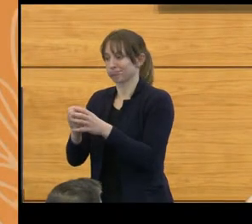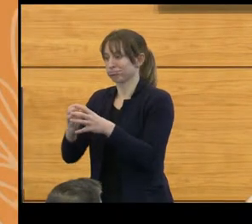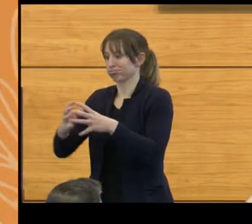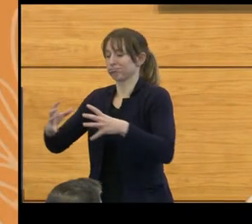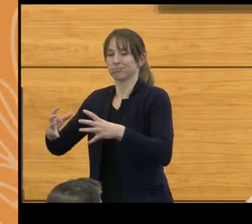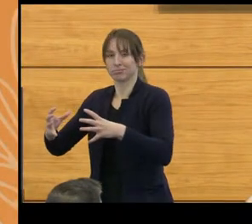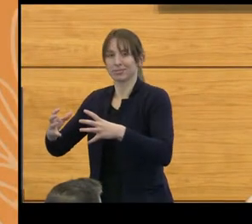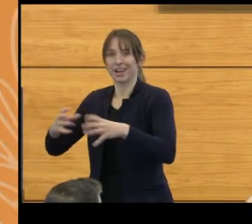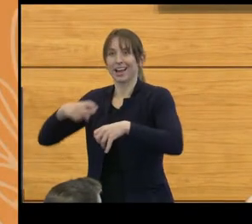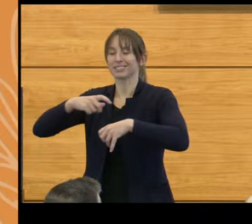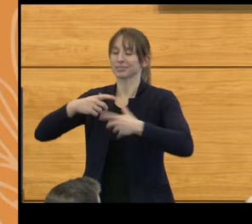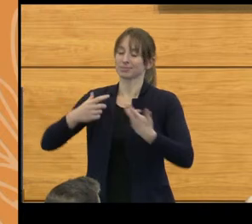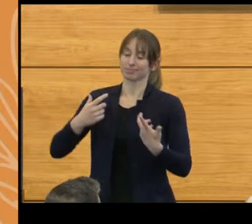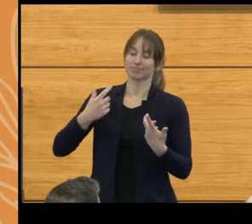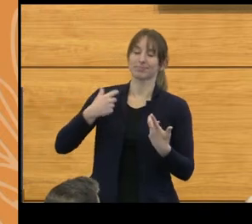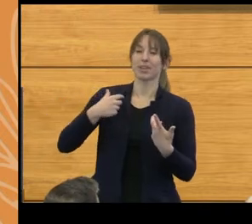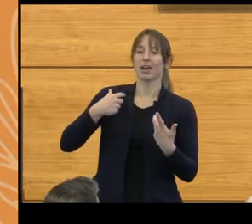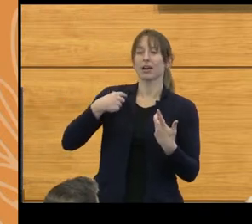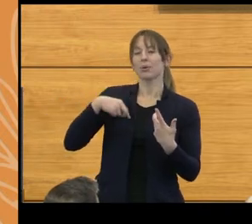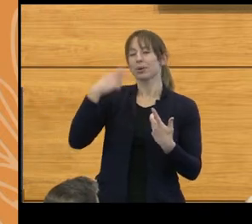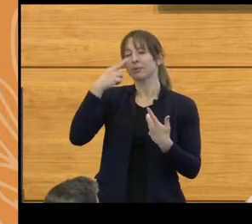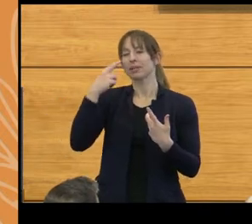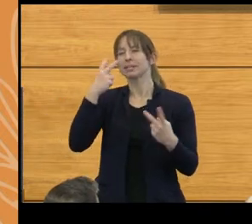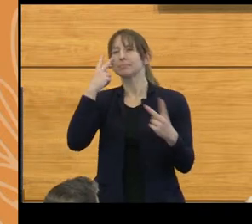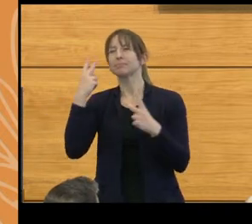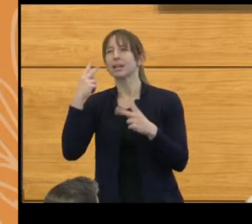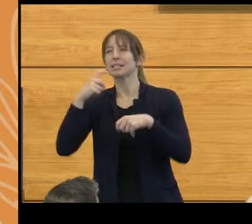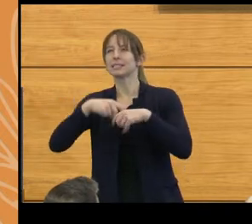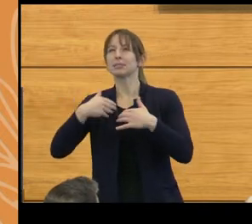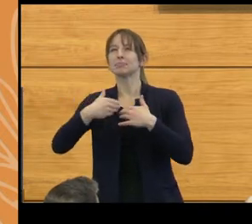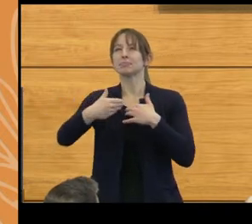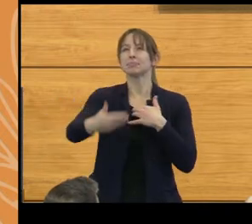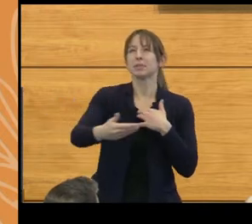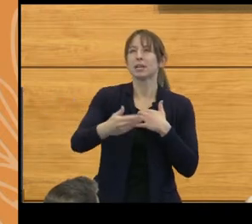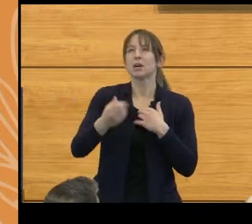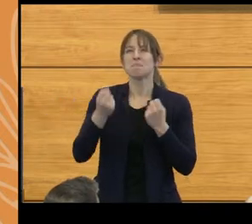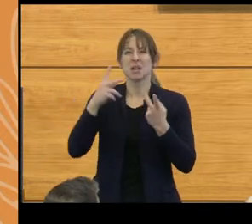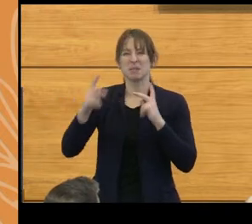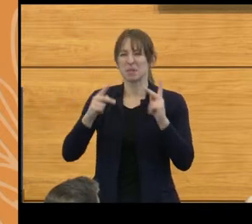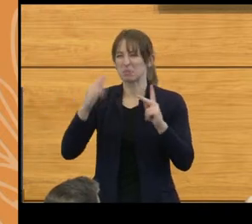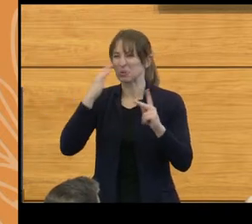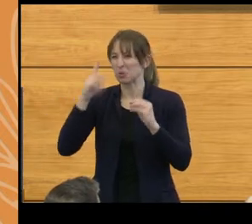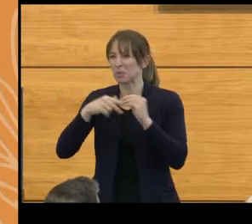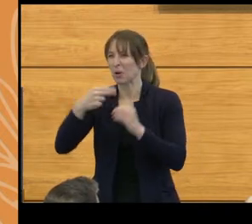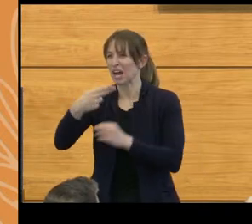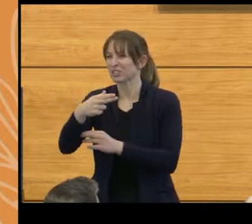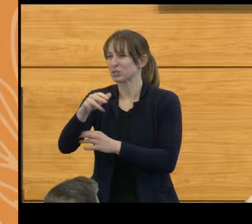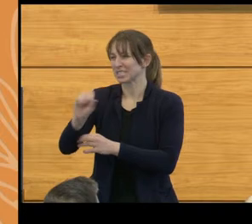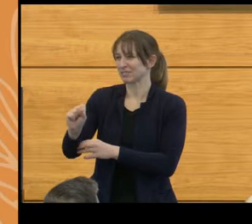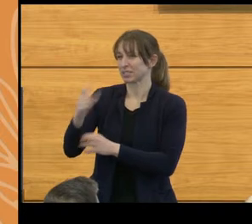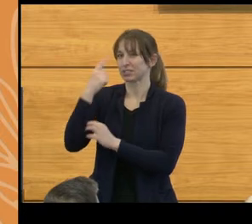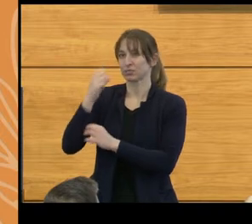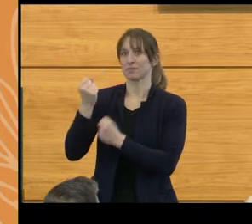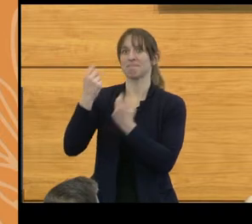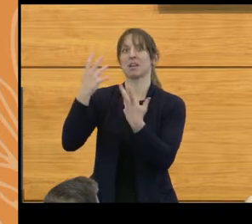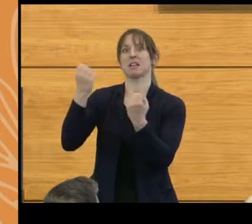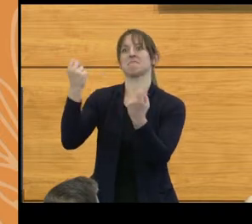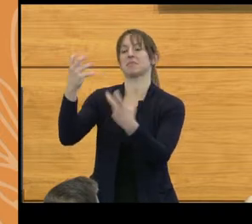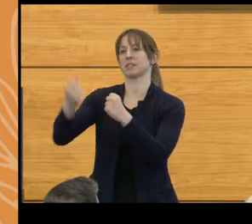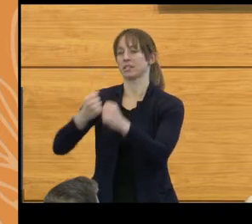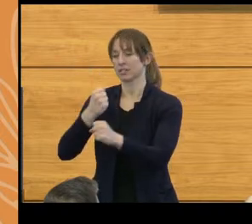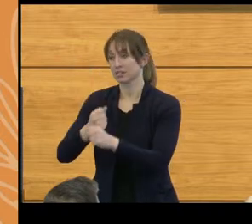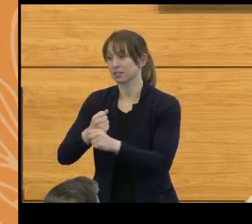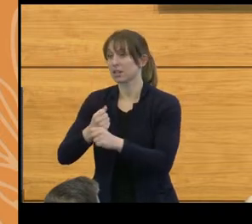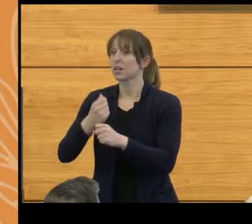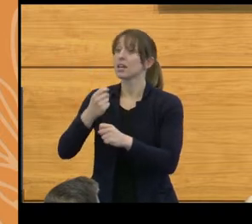that hydrocephalus has been something that people have known about for centuries. The first written word about it was in the Smith Papyrus,